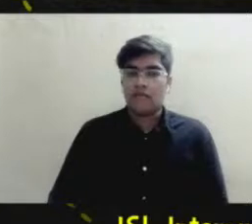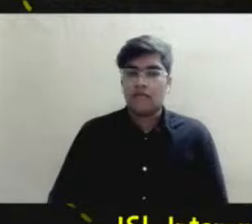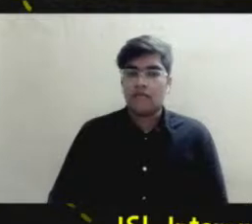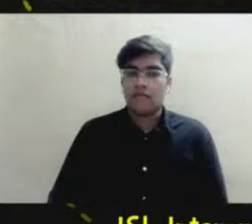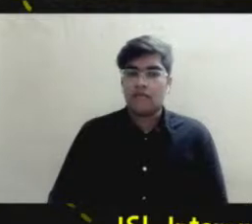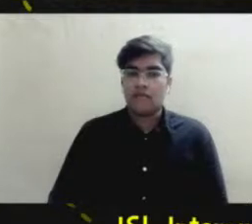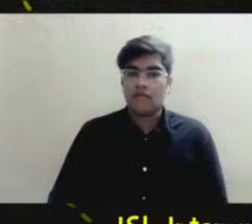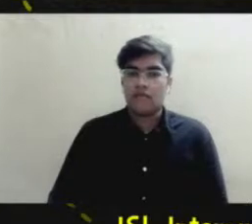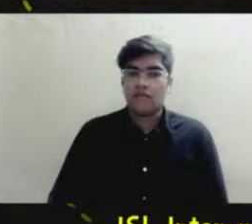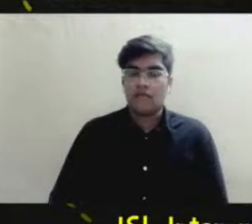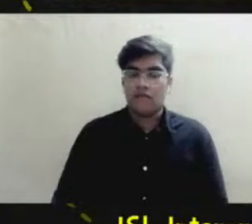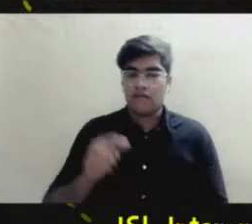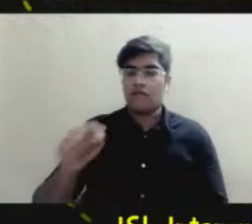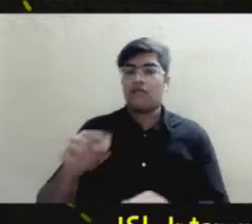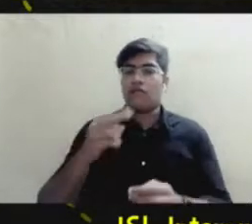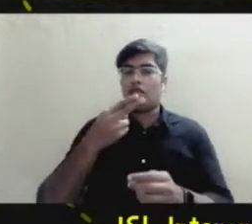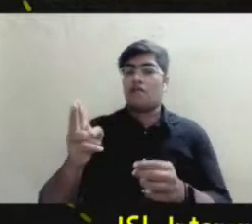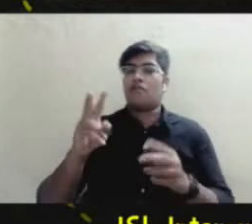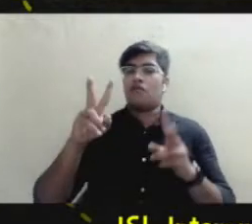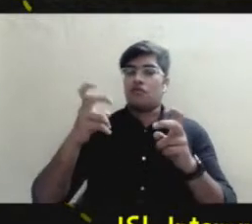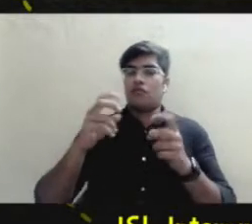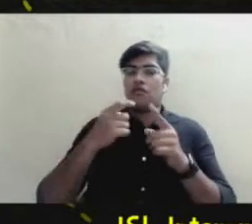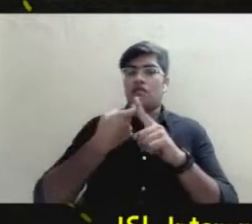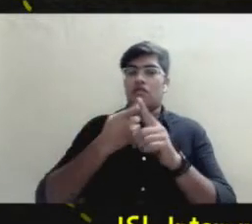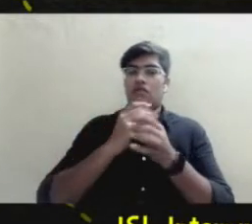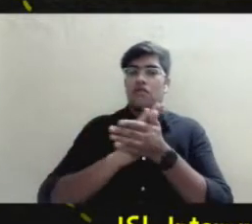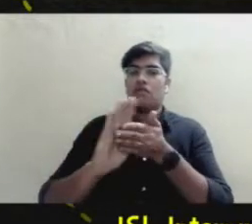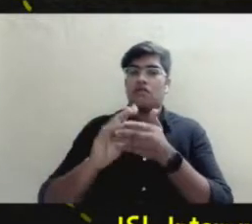So this is in Khamaj. So it goes